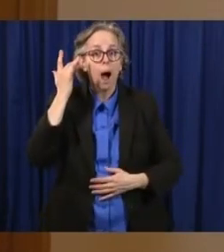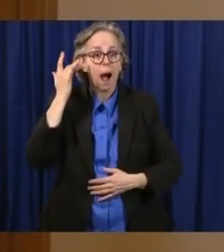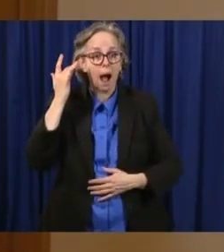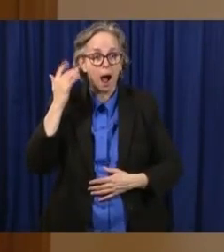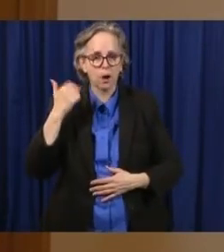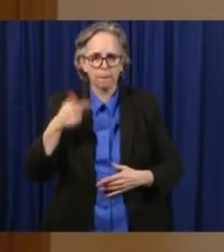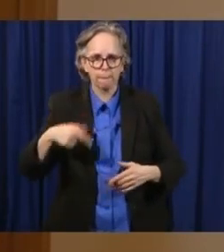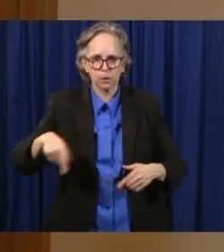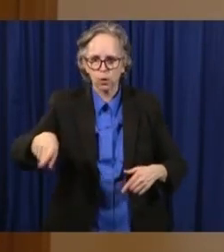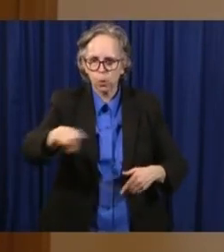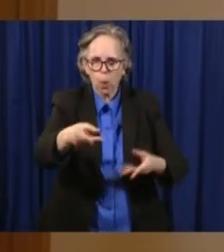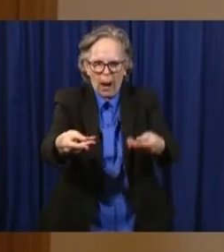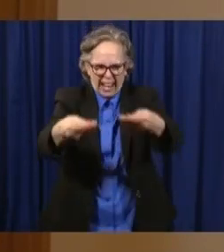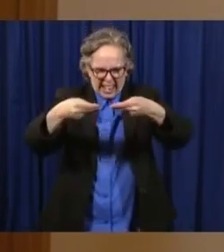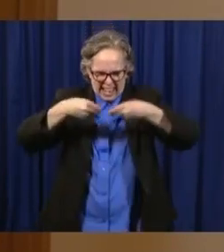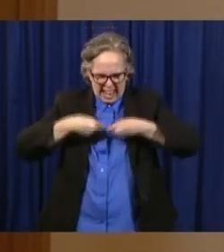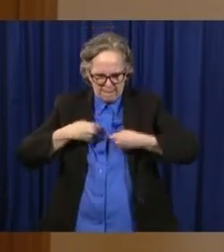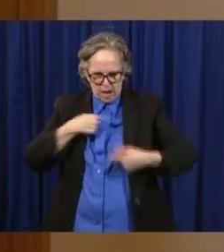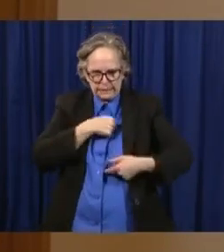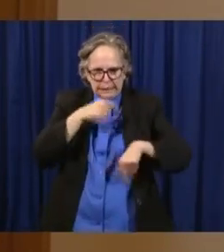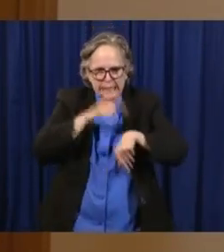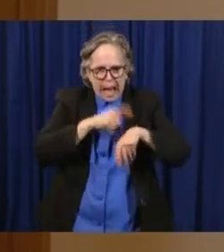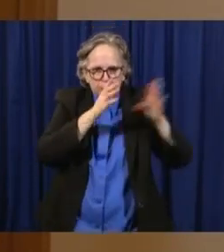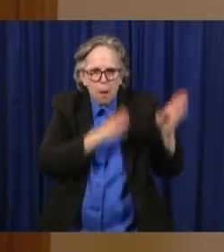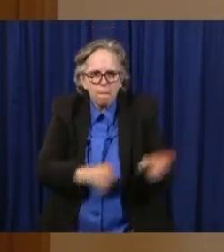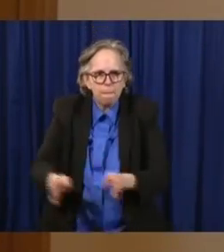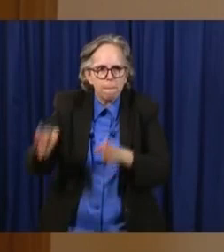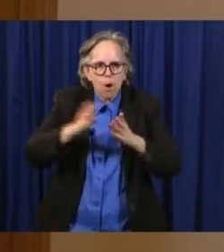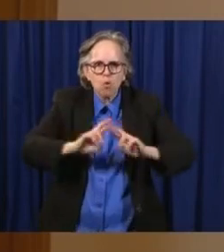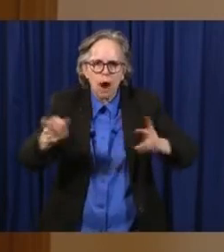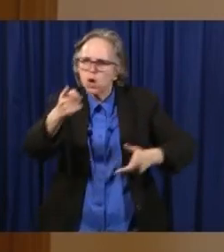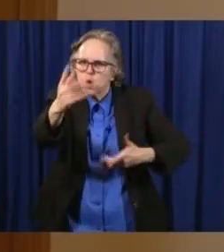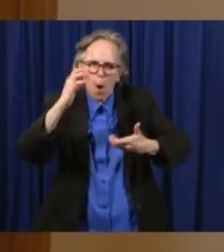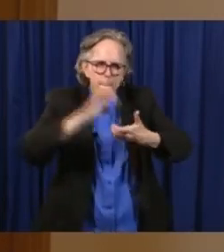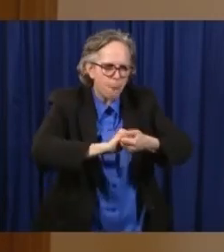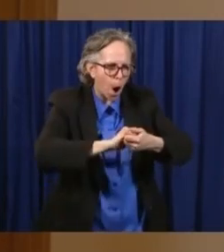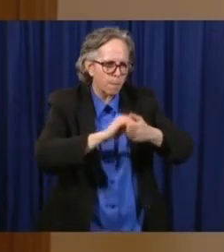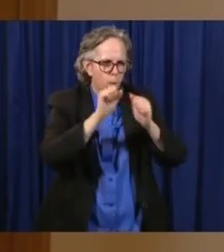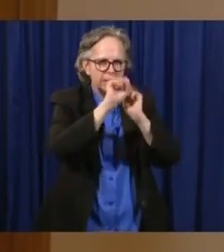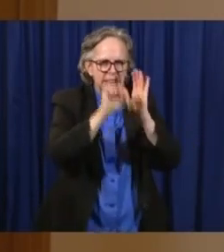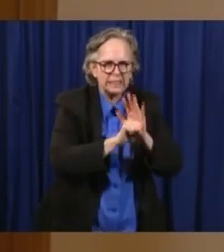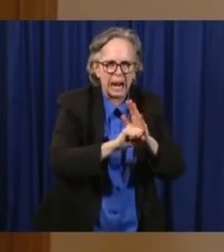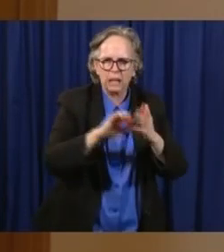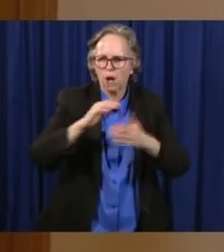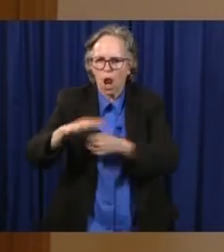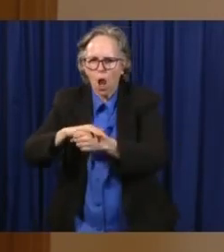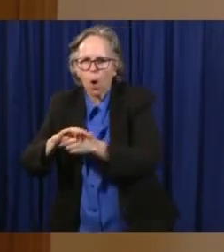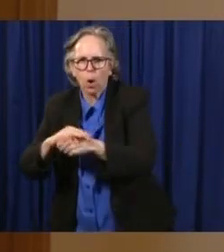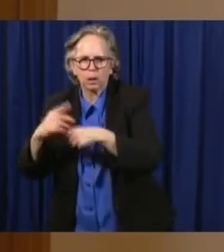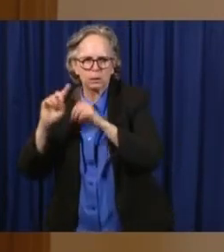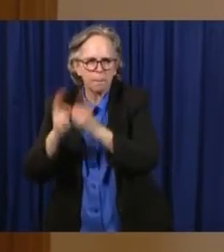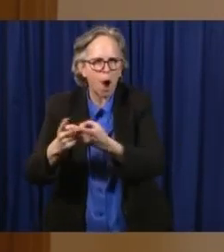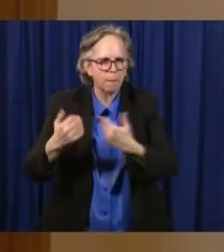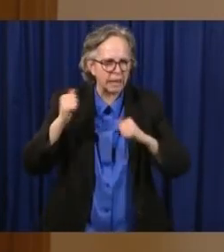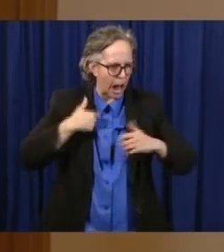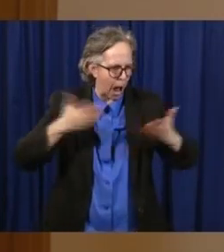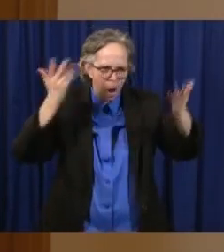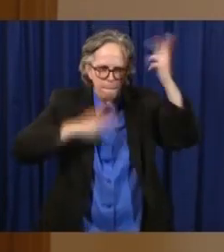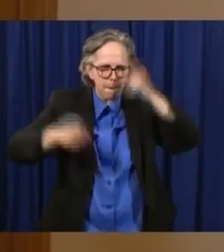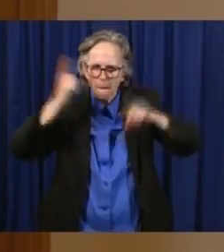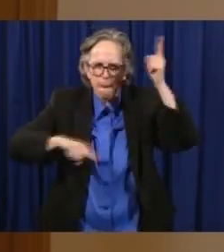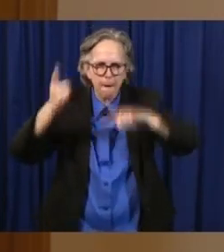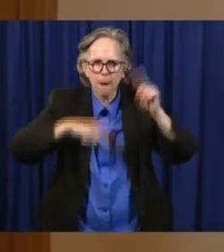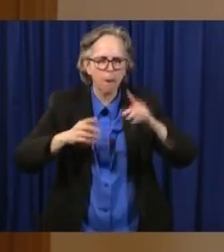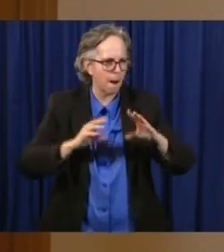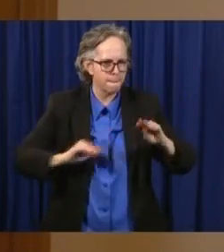structures, we, in a partnership with the state and local, are being able to move things quickly. So if we see a prison that is